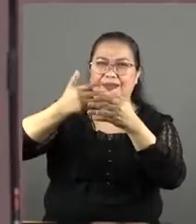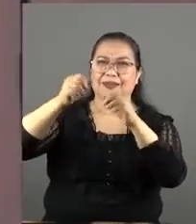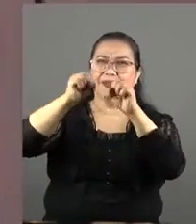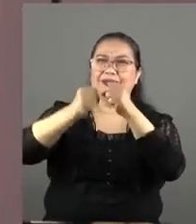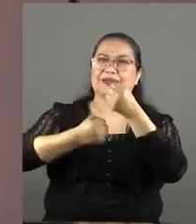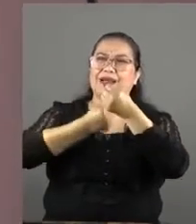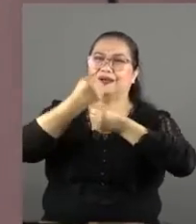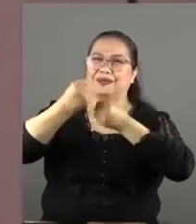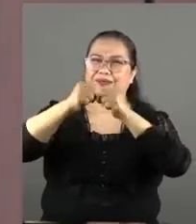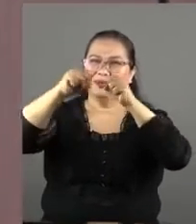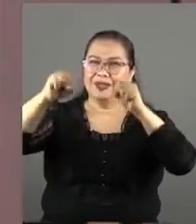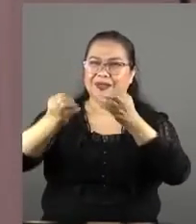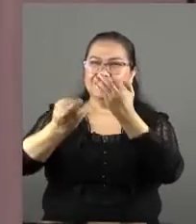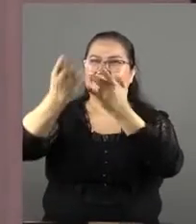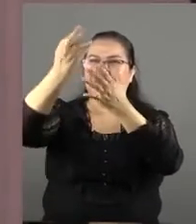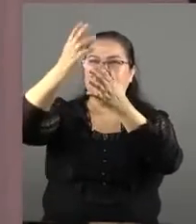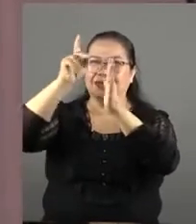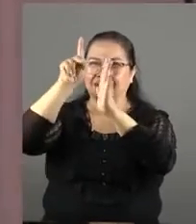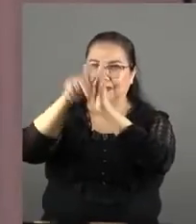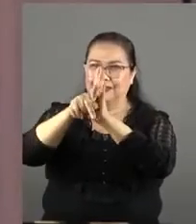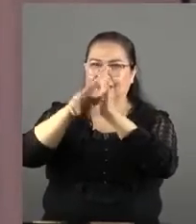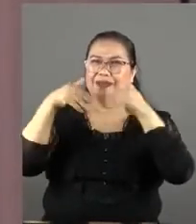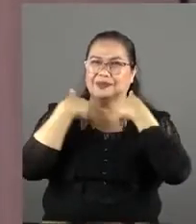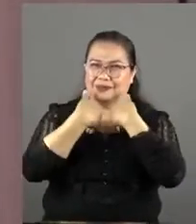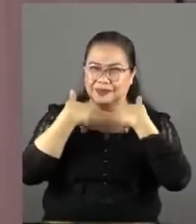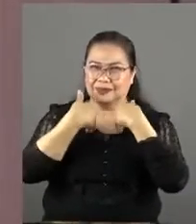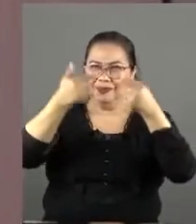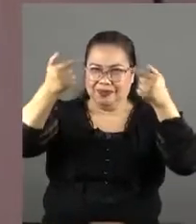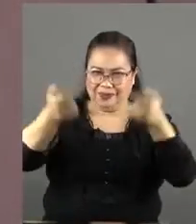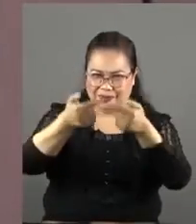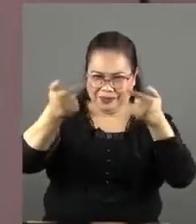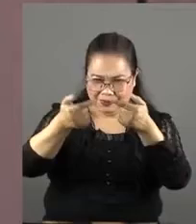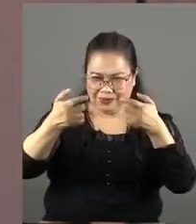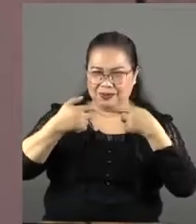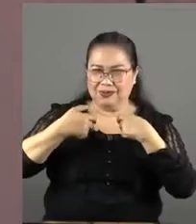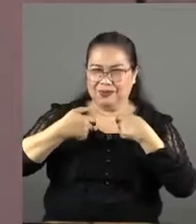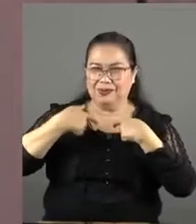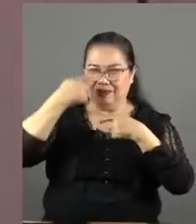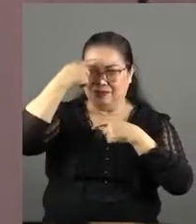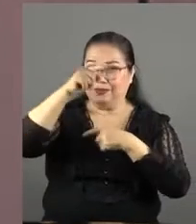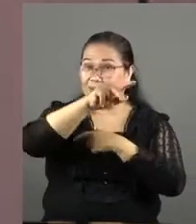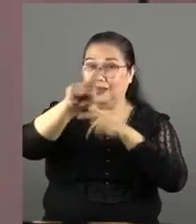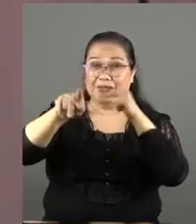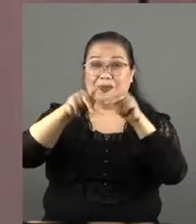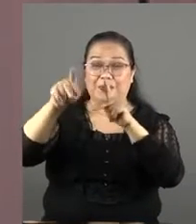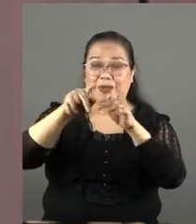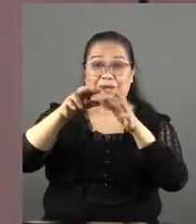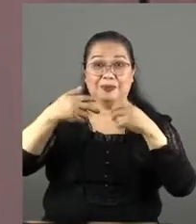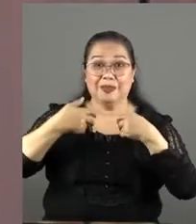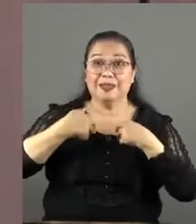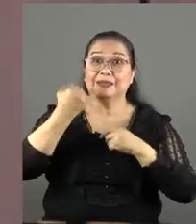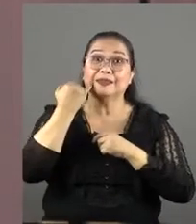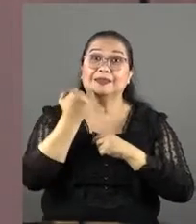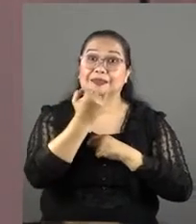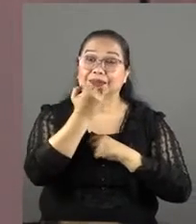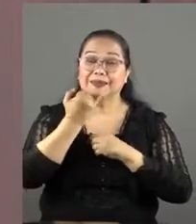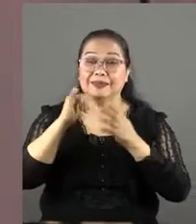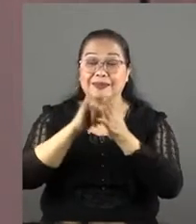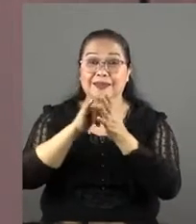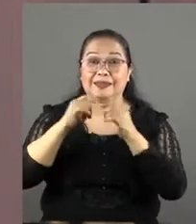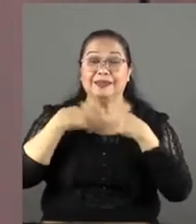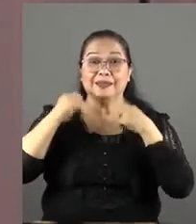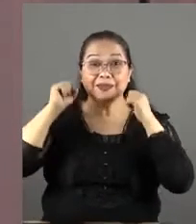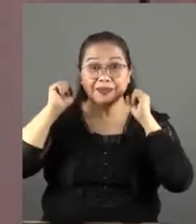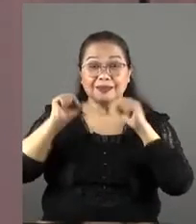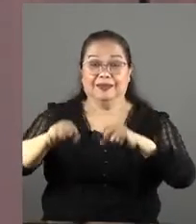sacrifices, killing an animal for his own sins and an animal for the people, the Israelites. Then and only then could he